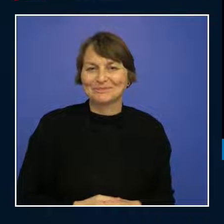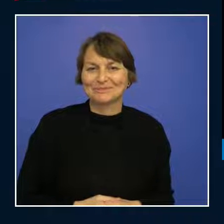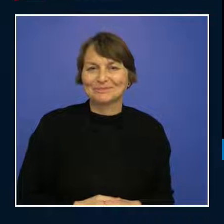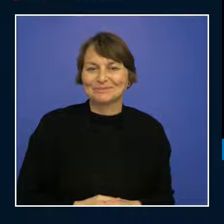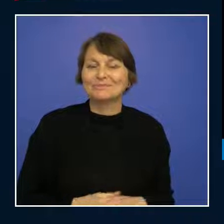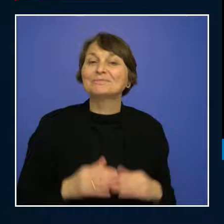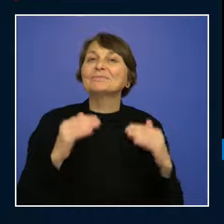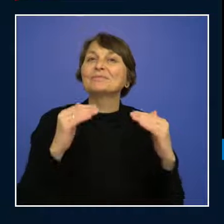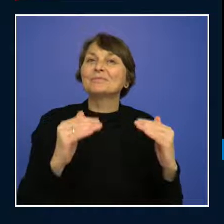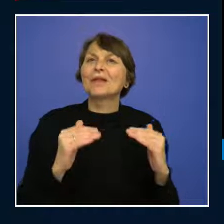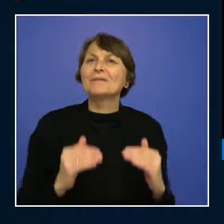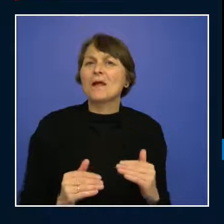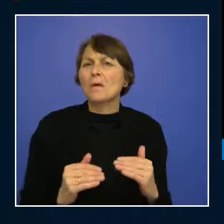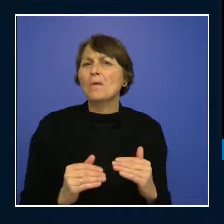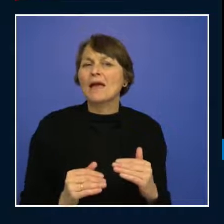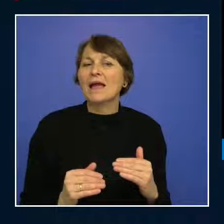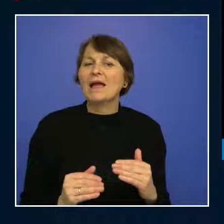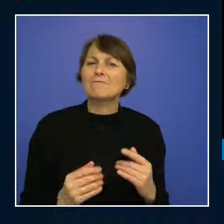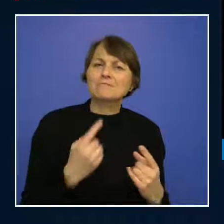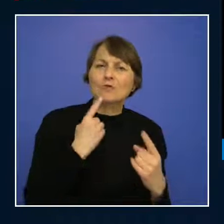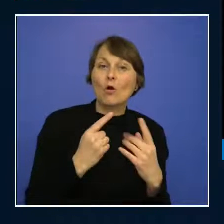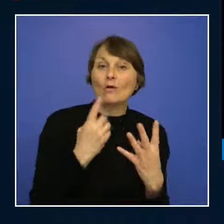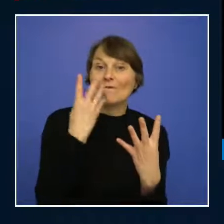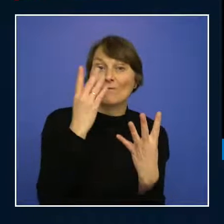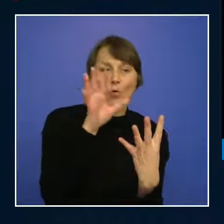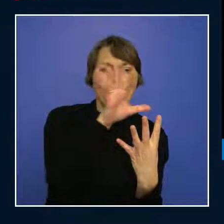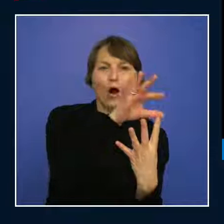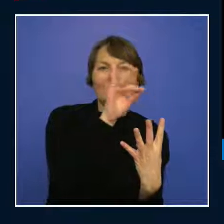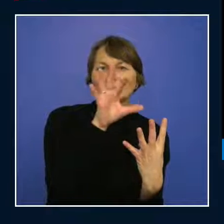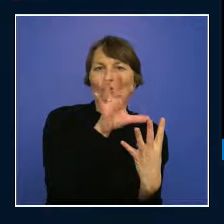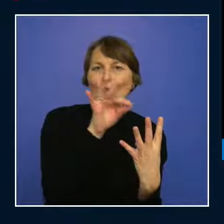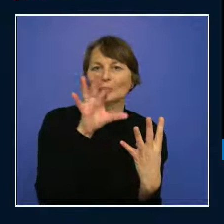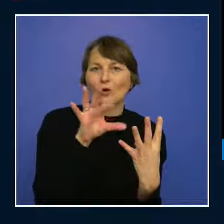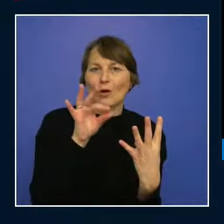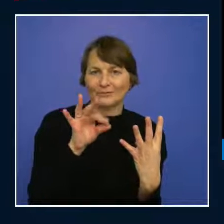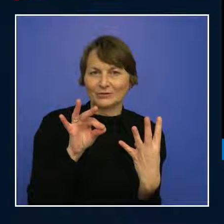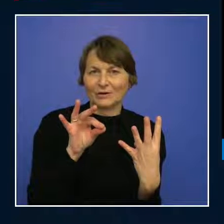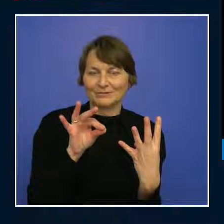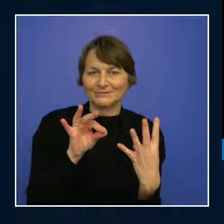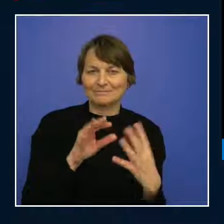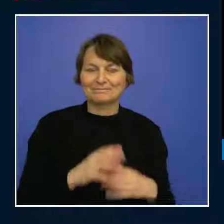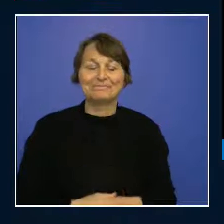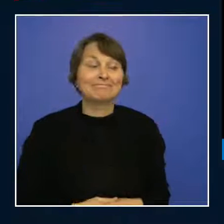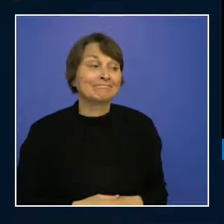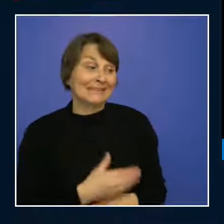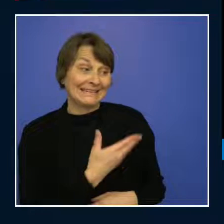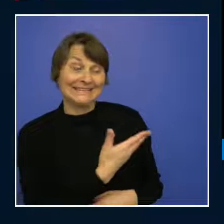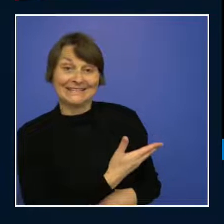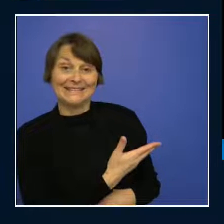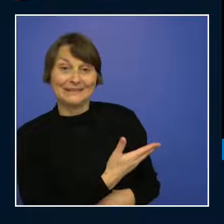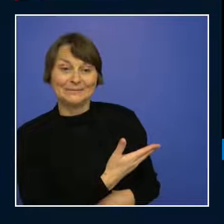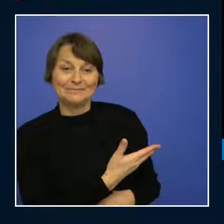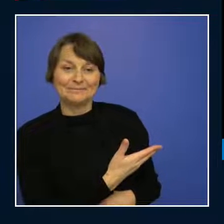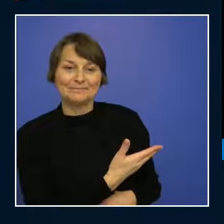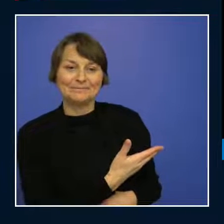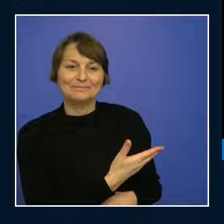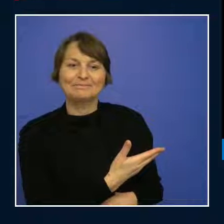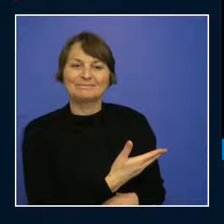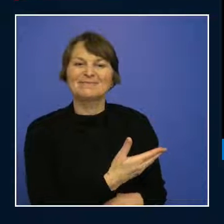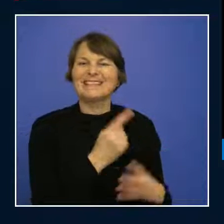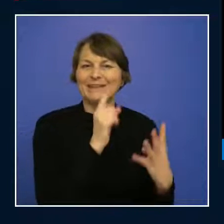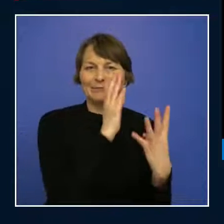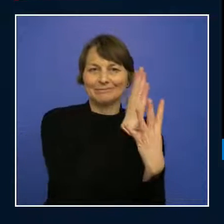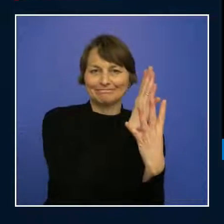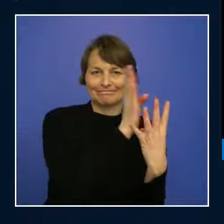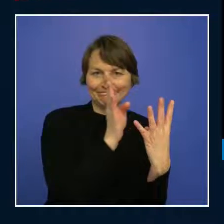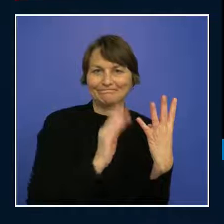the 4 options when we talk about load balancing, and those were on the slide I talked about earlier. So we have the load balancer, the application gateway, the traffic manager, and